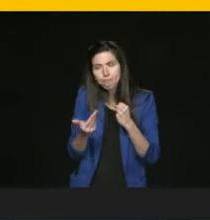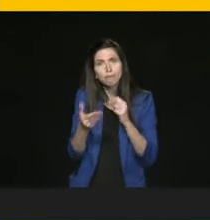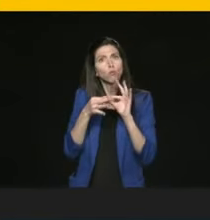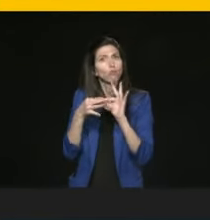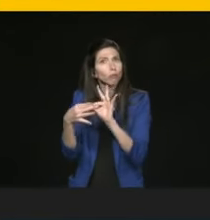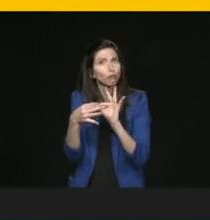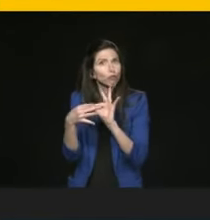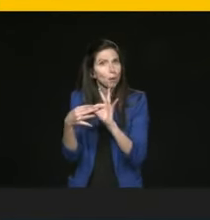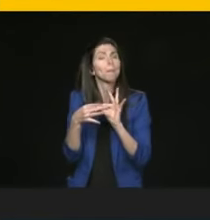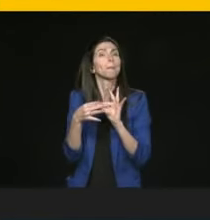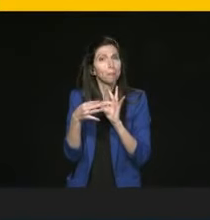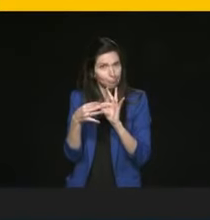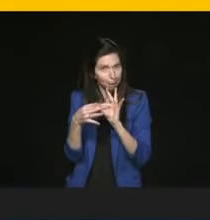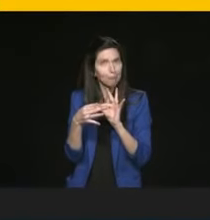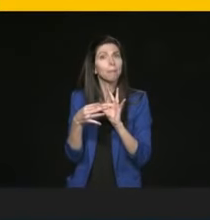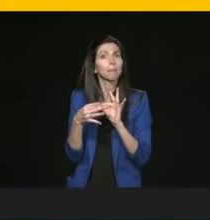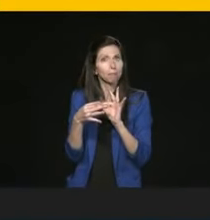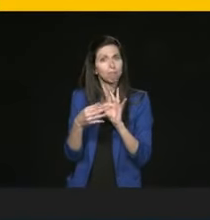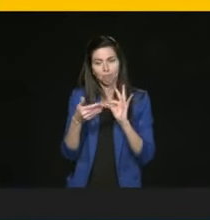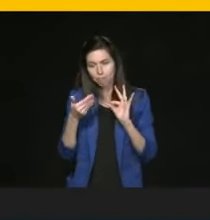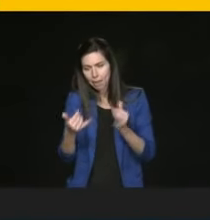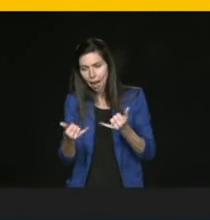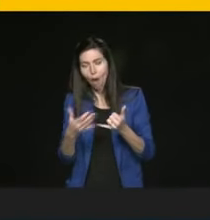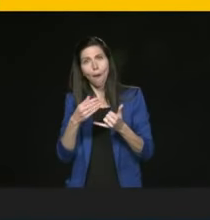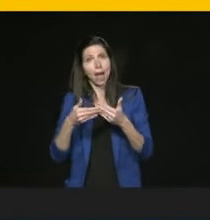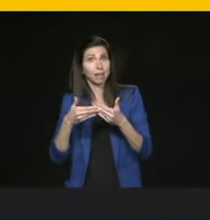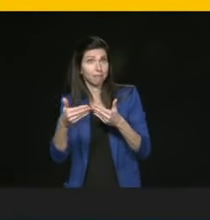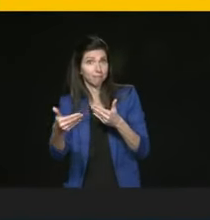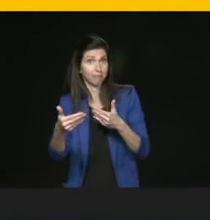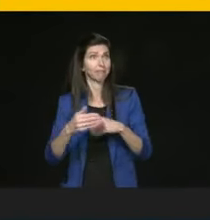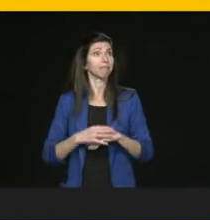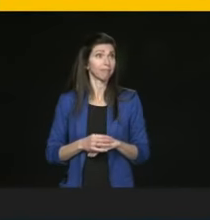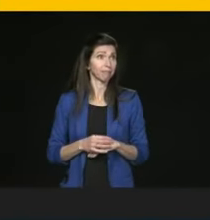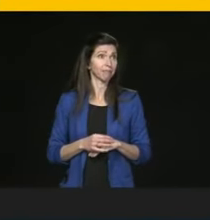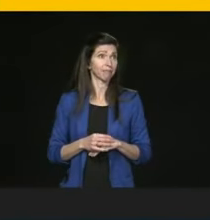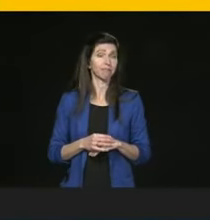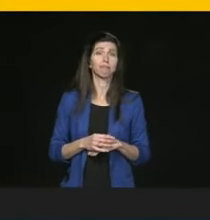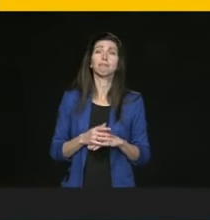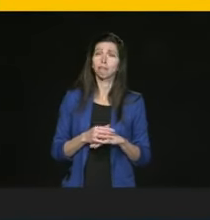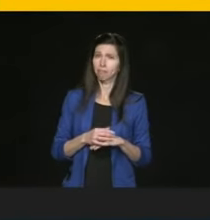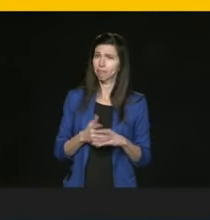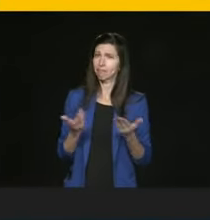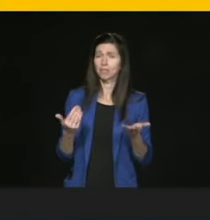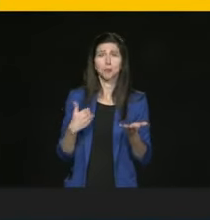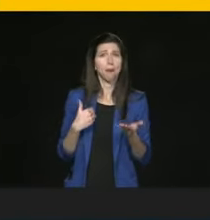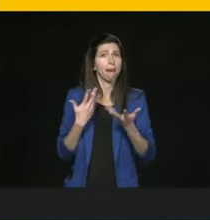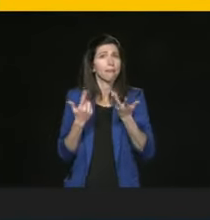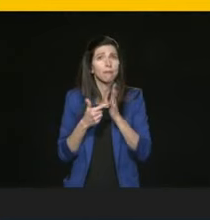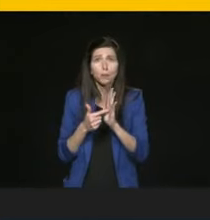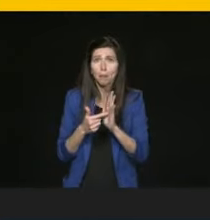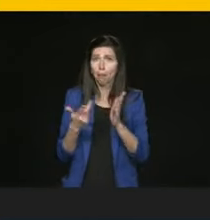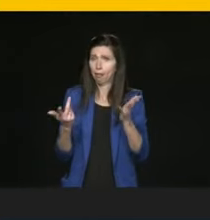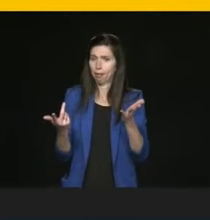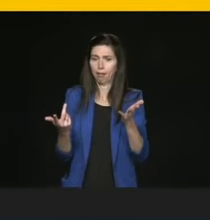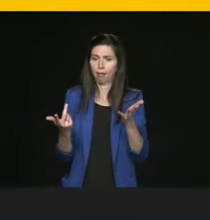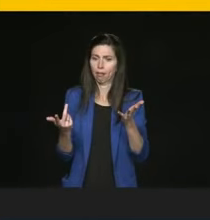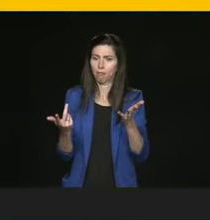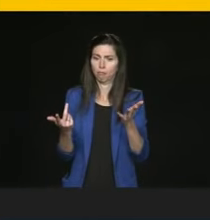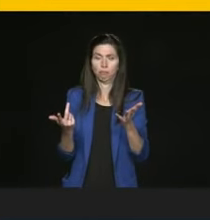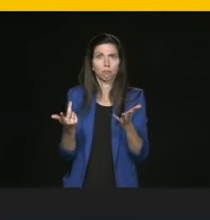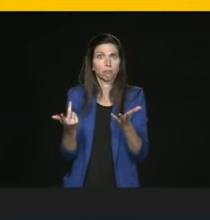The essential discussion and action that we have around the transit of medical goods, I think we first must admit